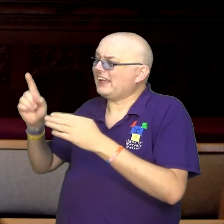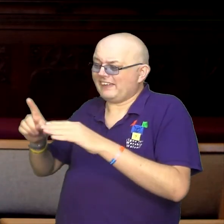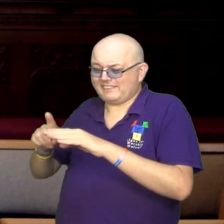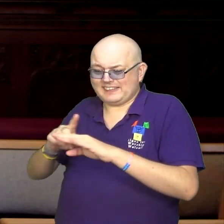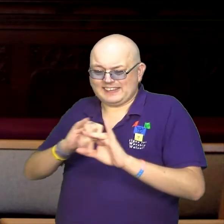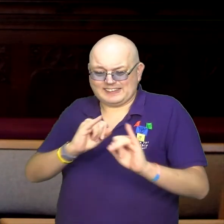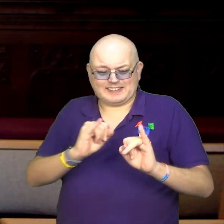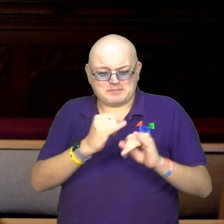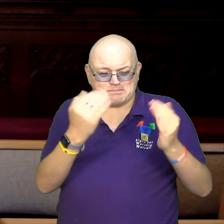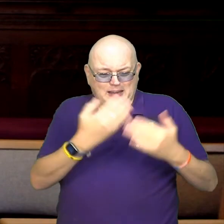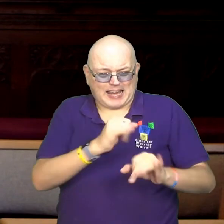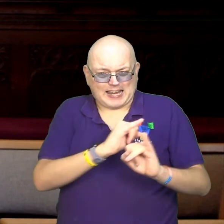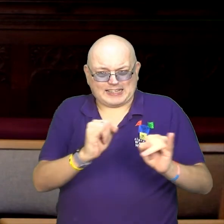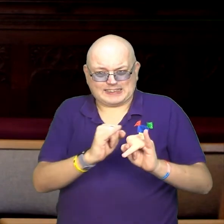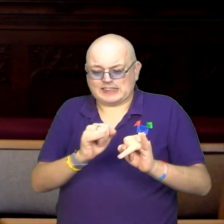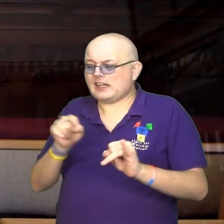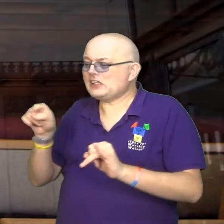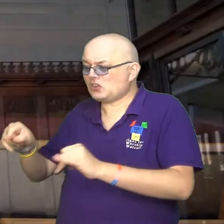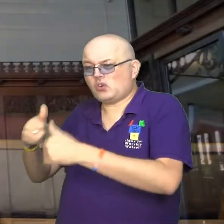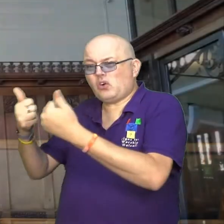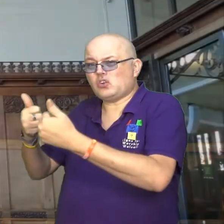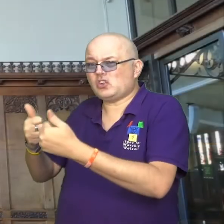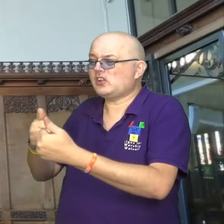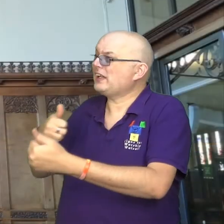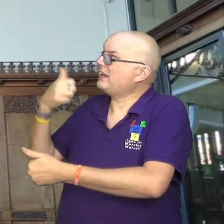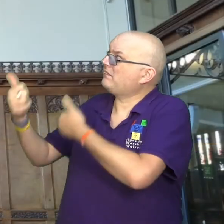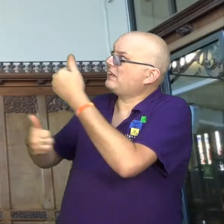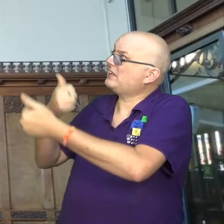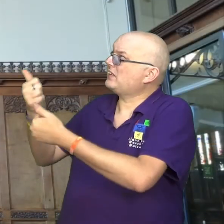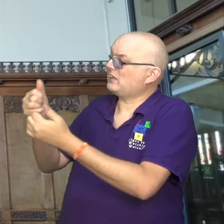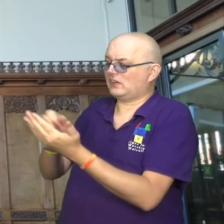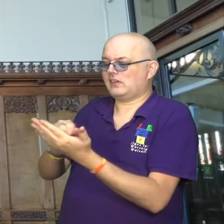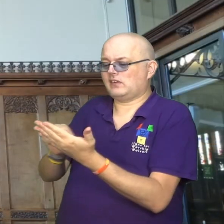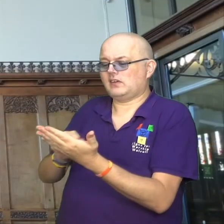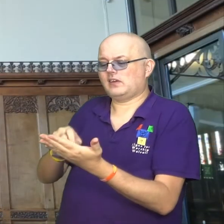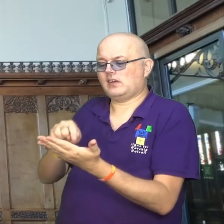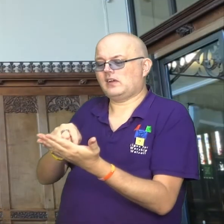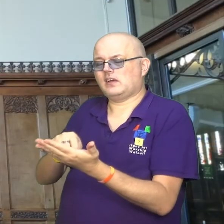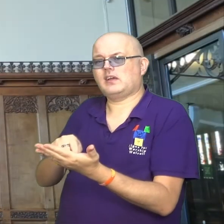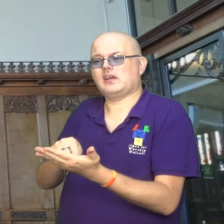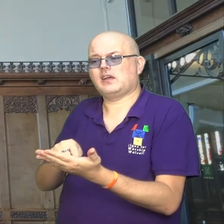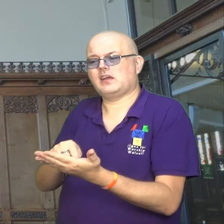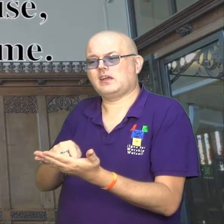else seems dark. Where the writer says,